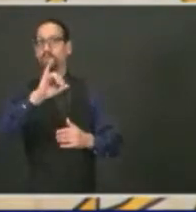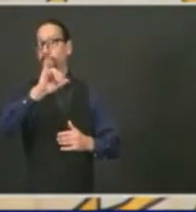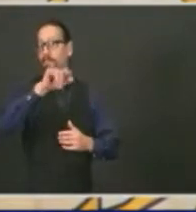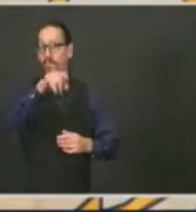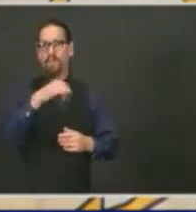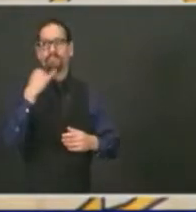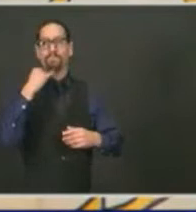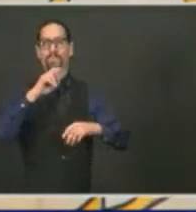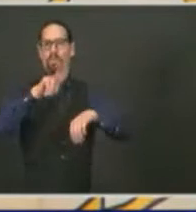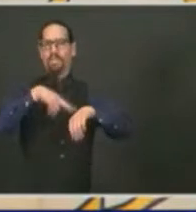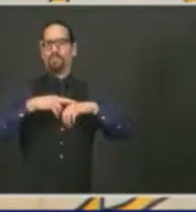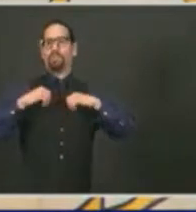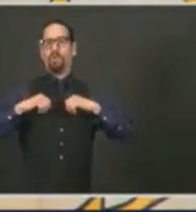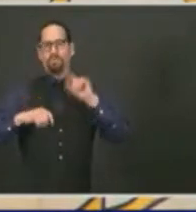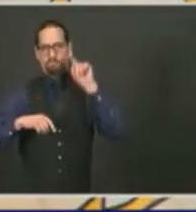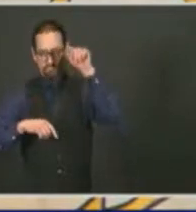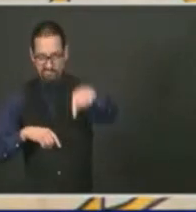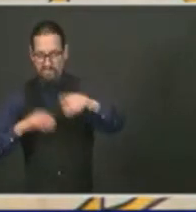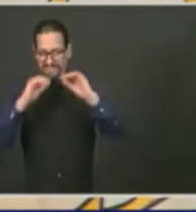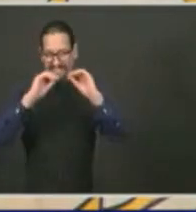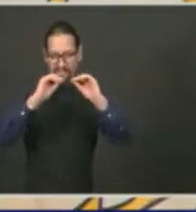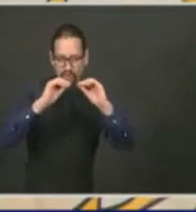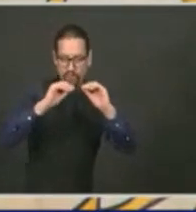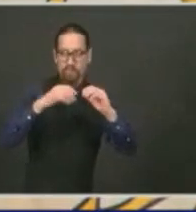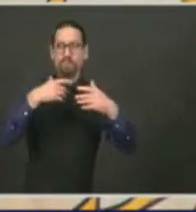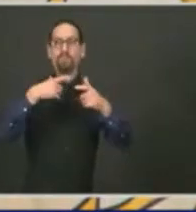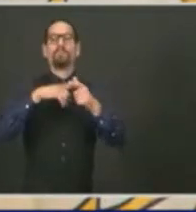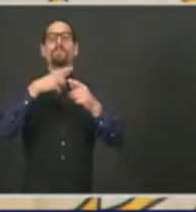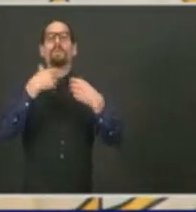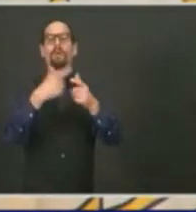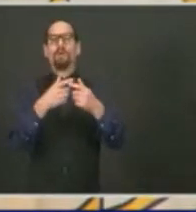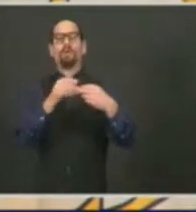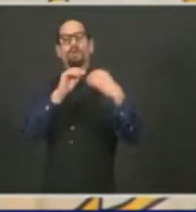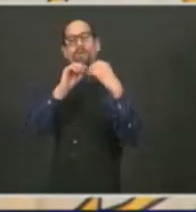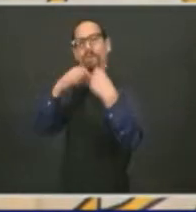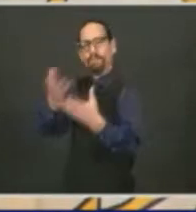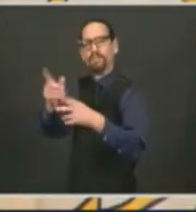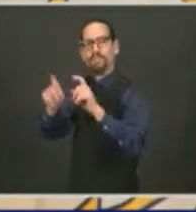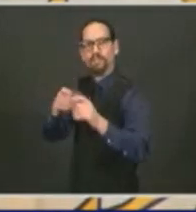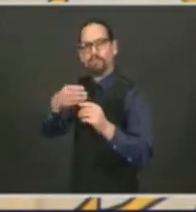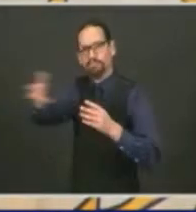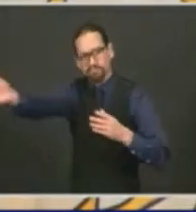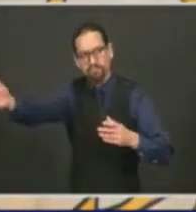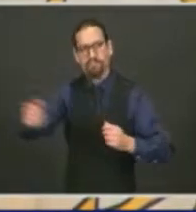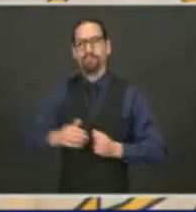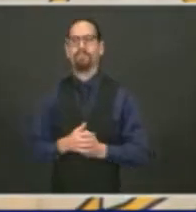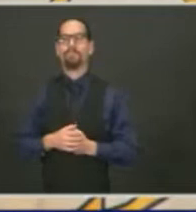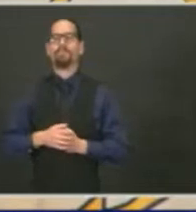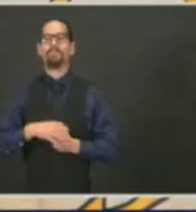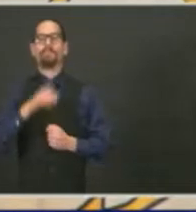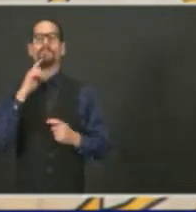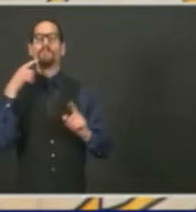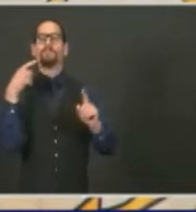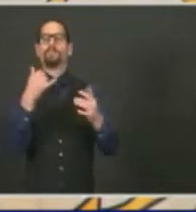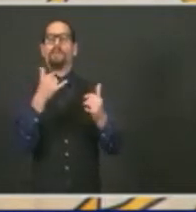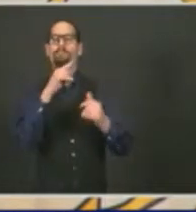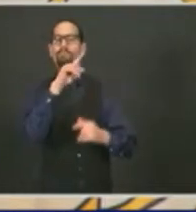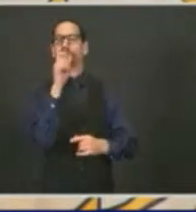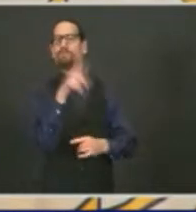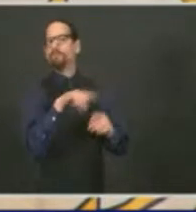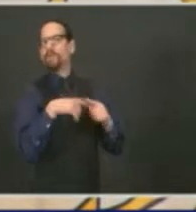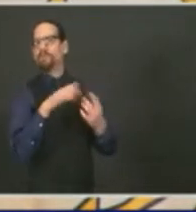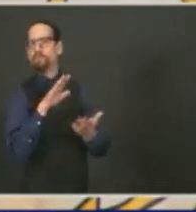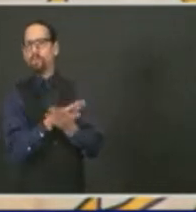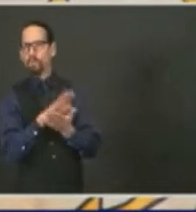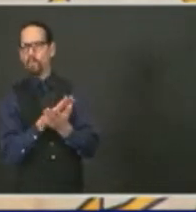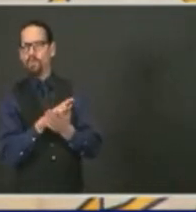simple. Follow up on the school testing. How do you envision people either signing up, or is it people just going to come through a line? It's going to have to be